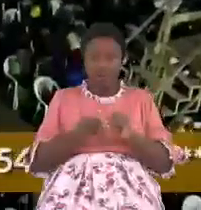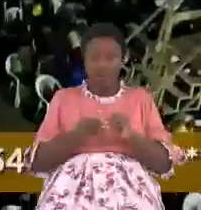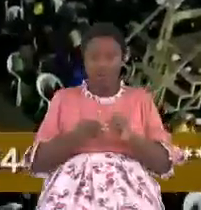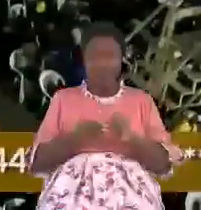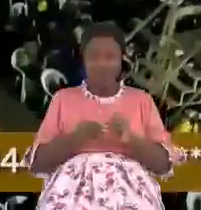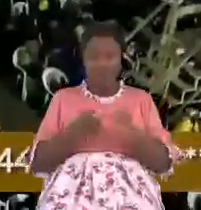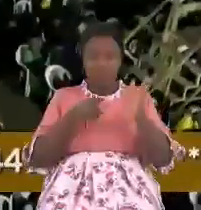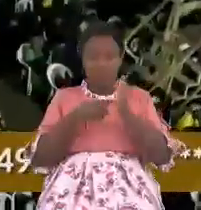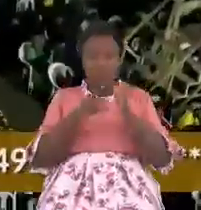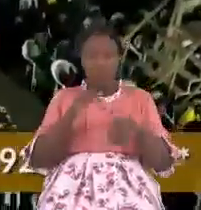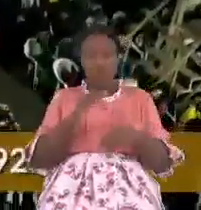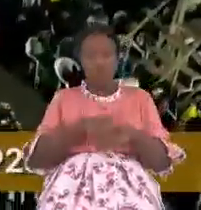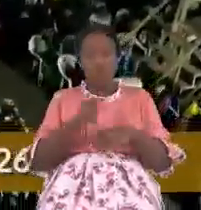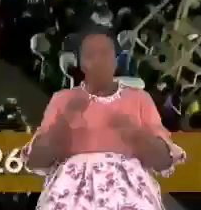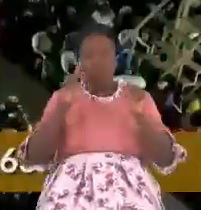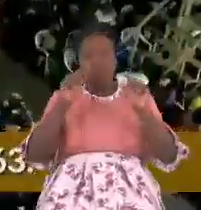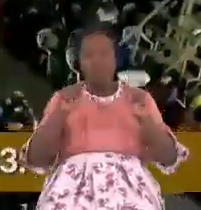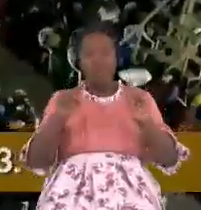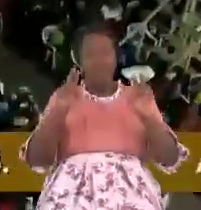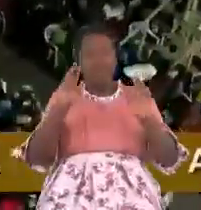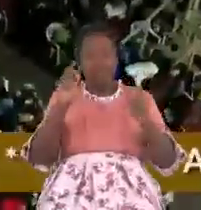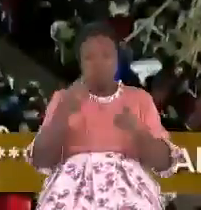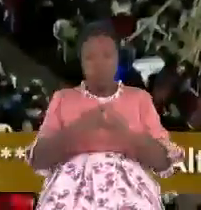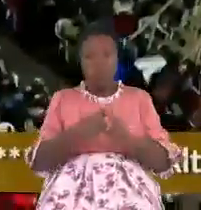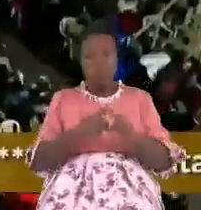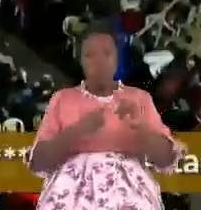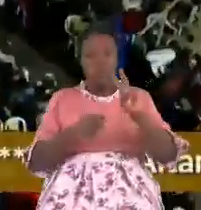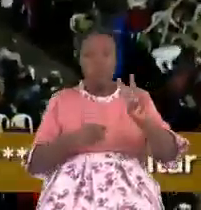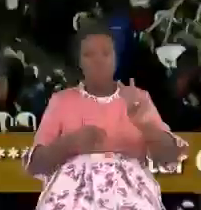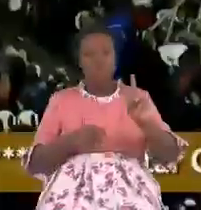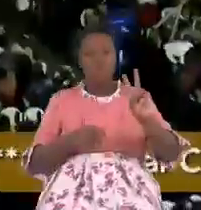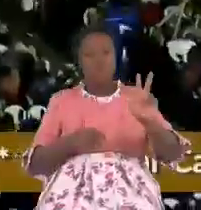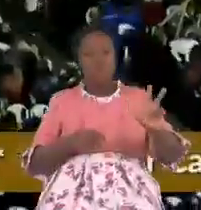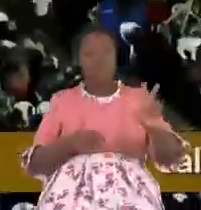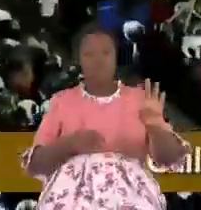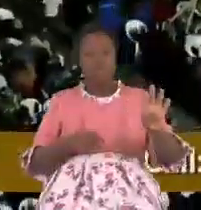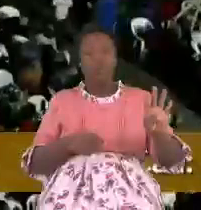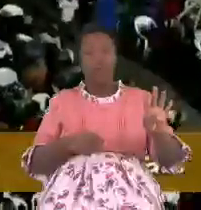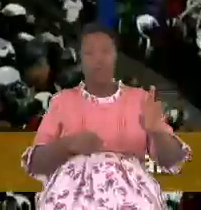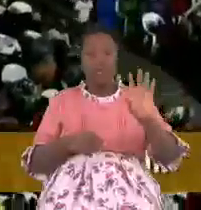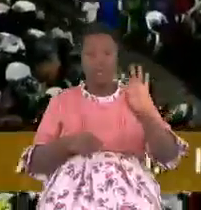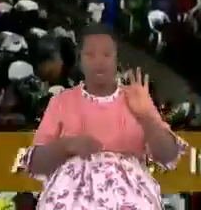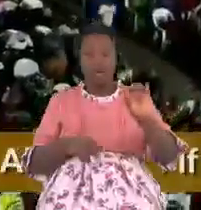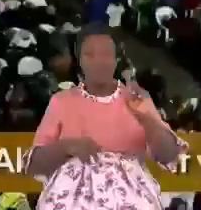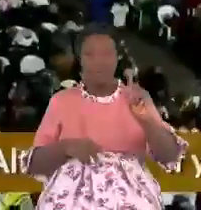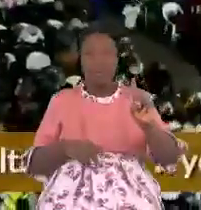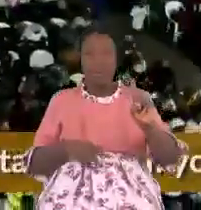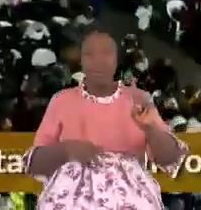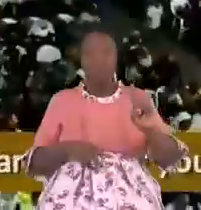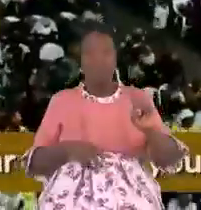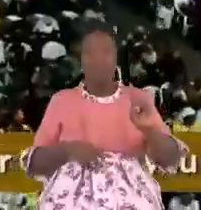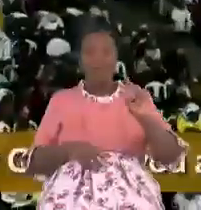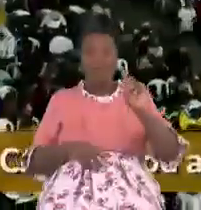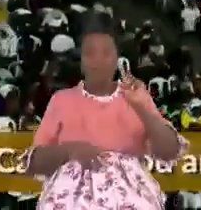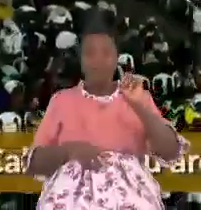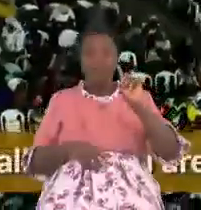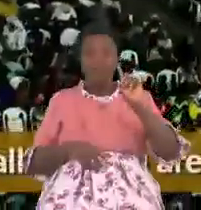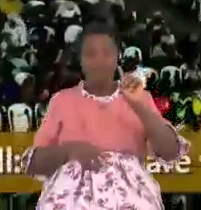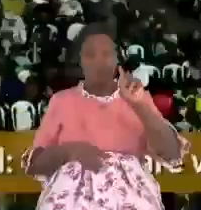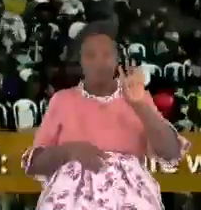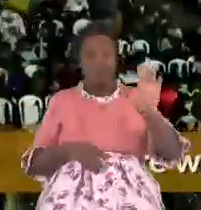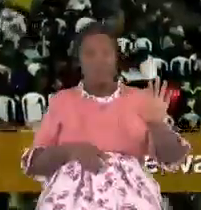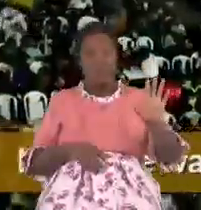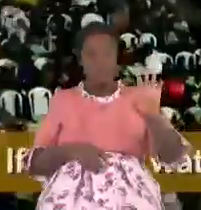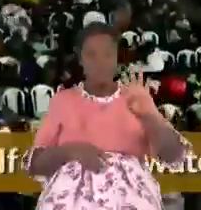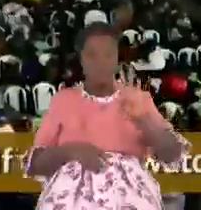plus two three four nine one five four four four nine